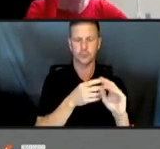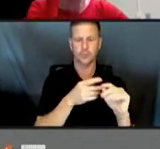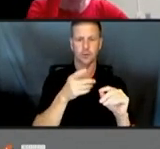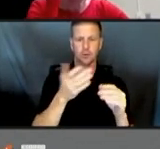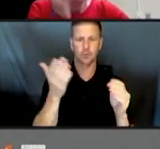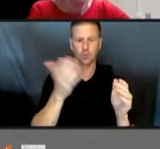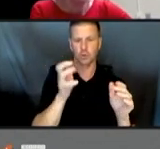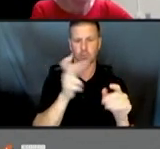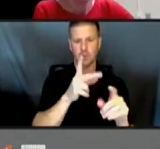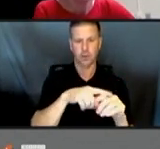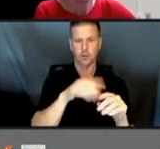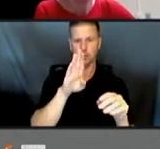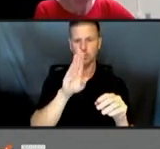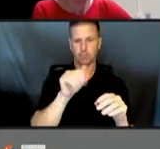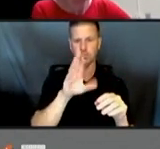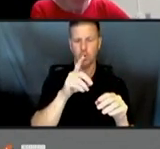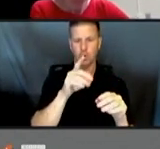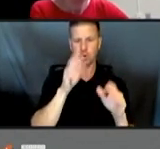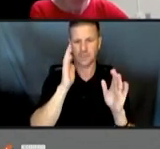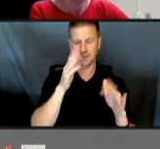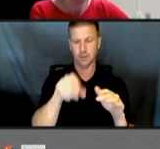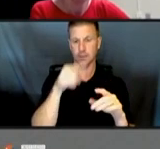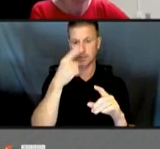back to the board's attention this month,